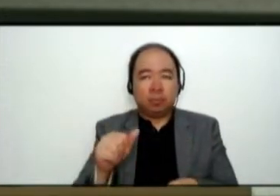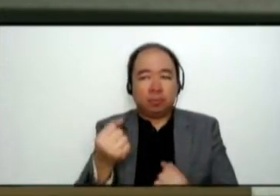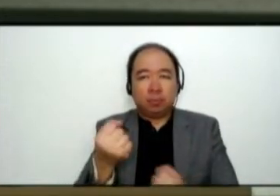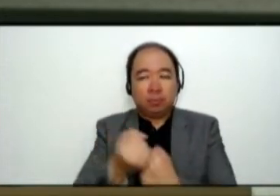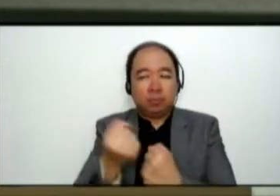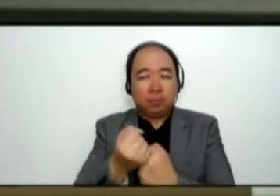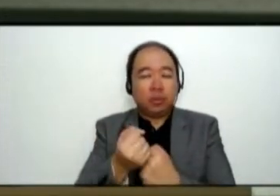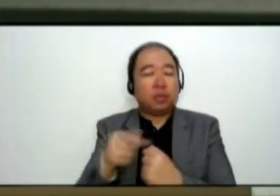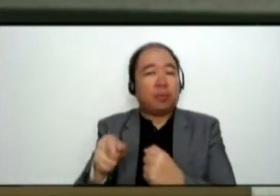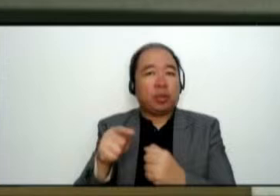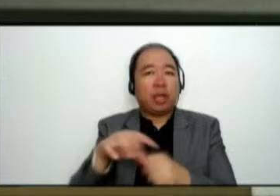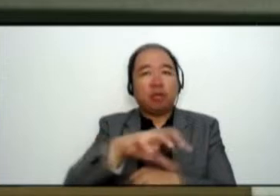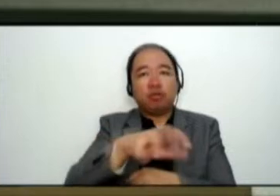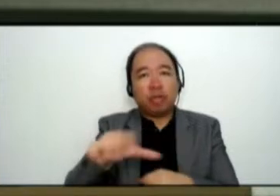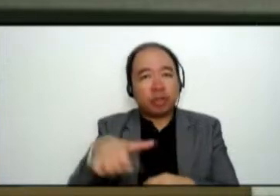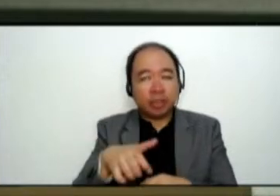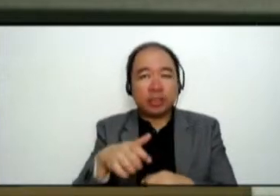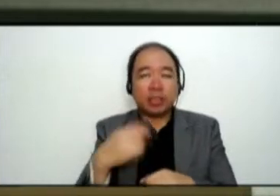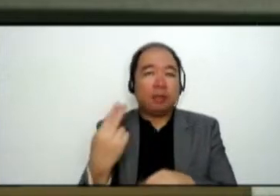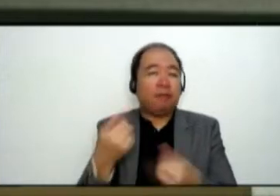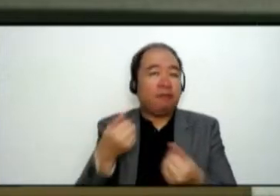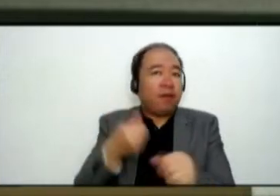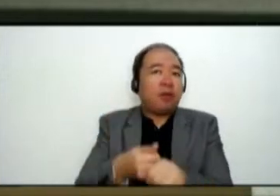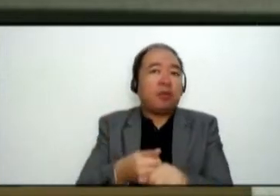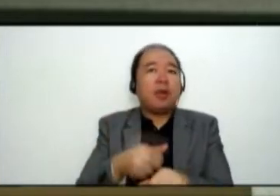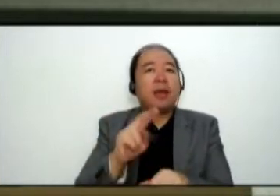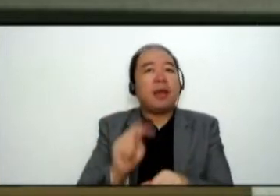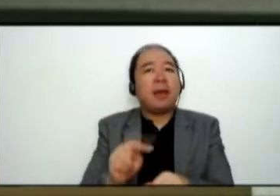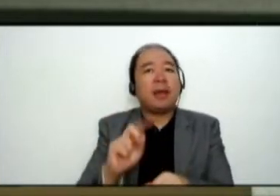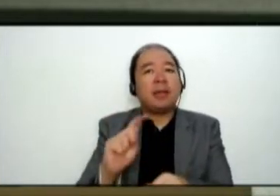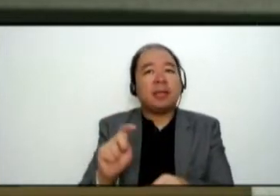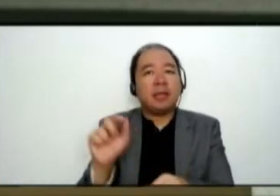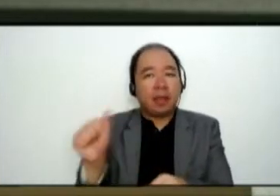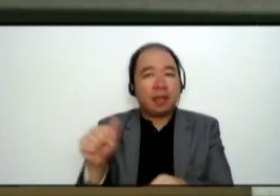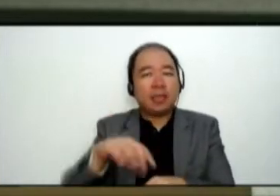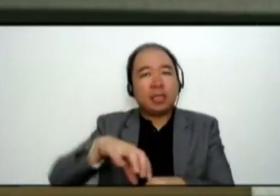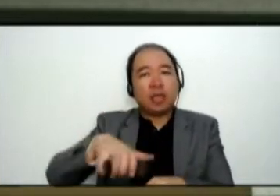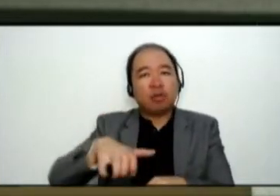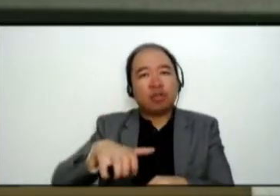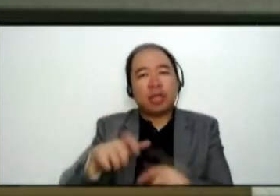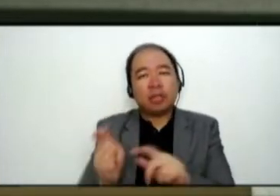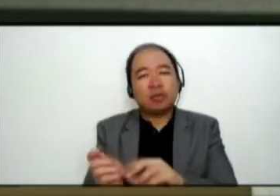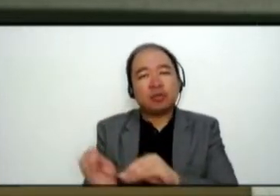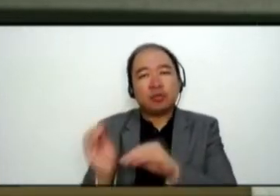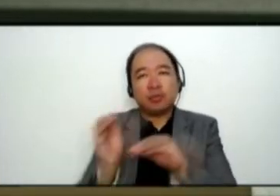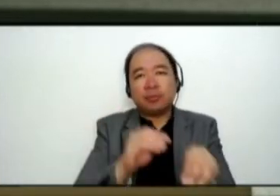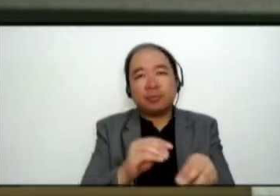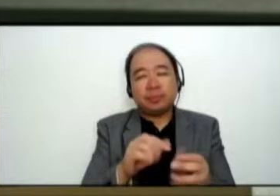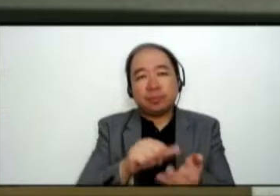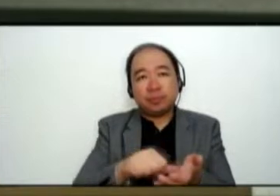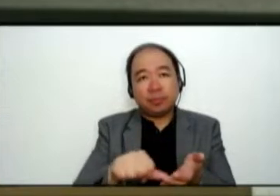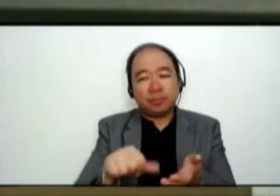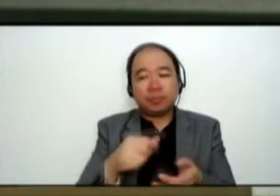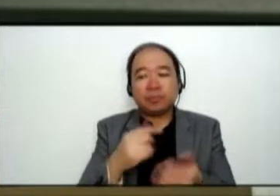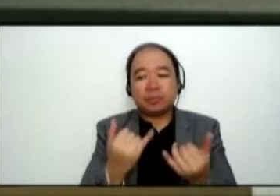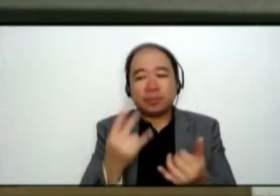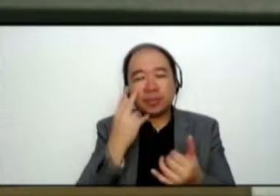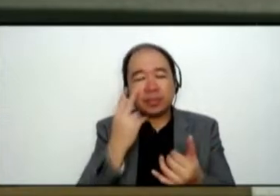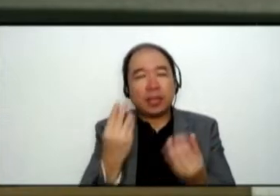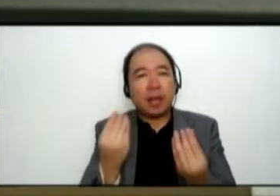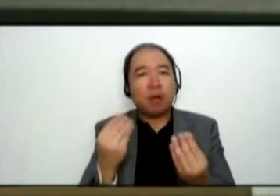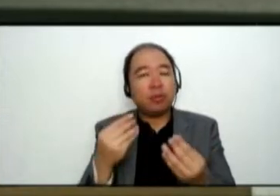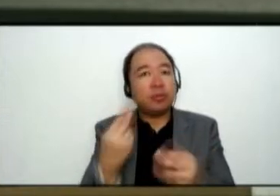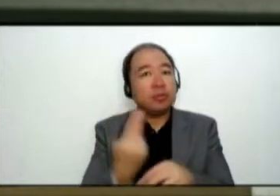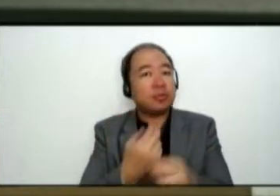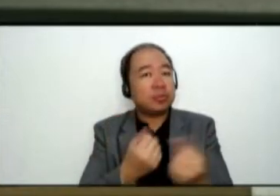NTA, National Transfer Accounts, a tool providing evidence to support intergenerational economy, which can be used to